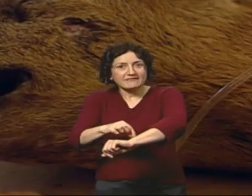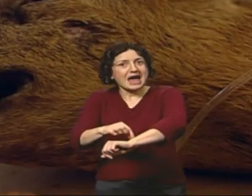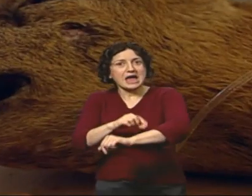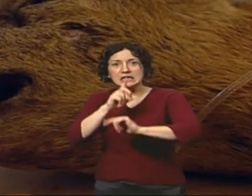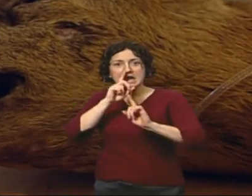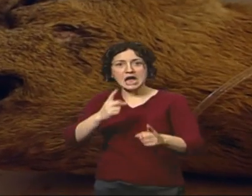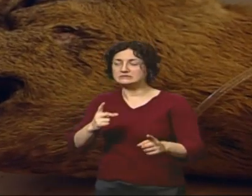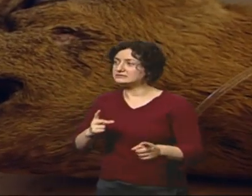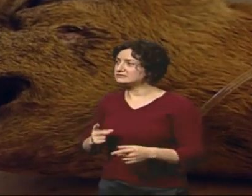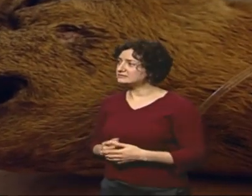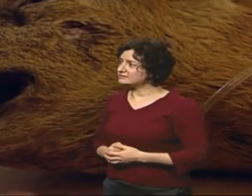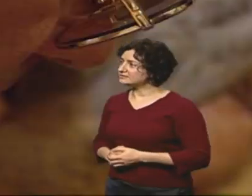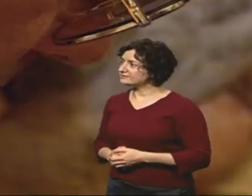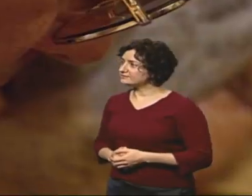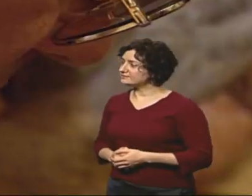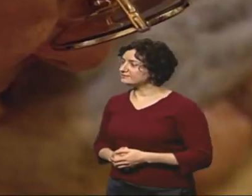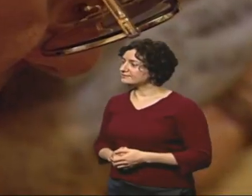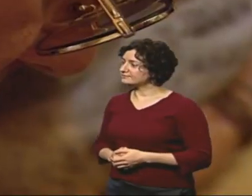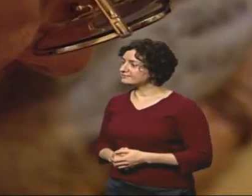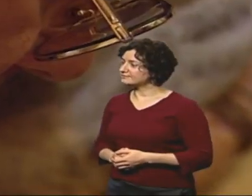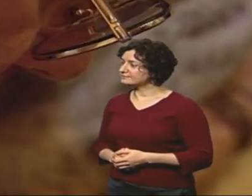of a corticosteroid.